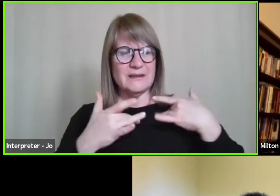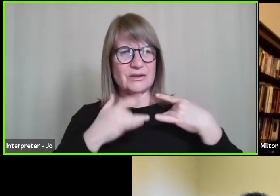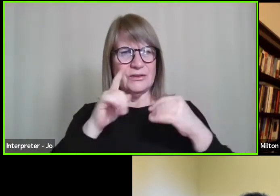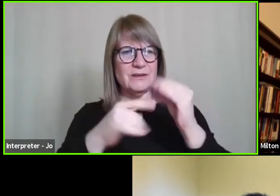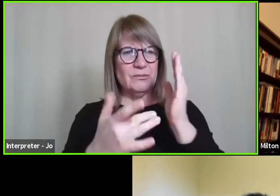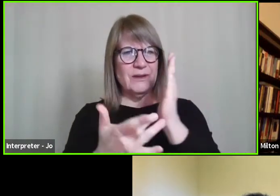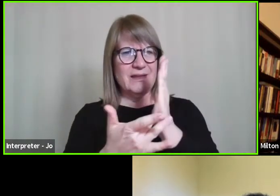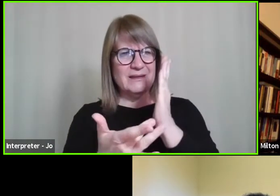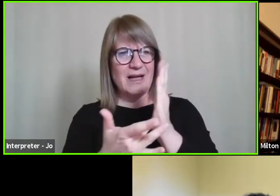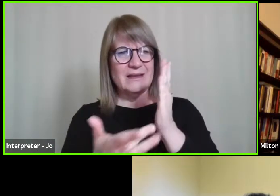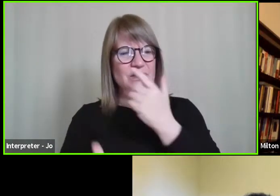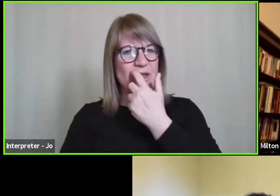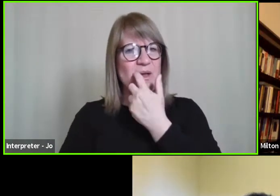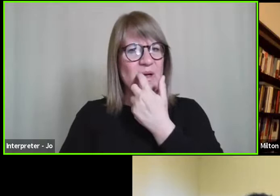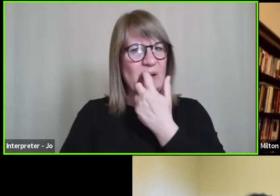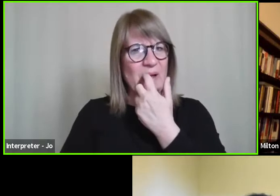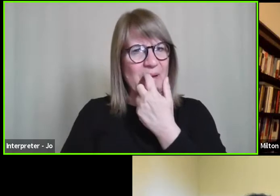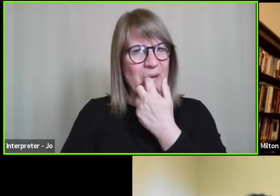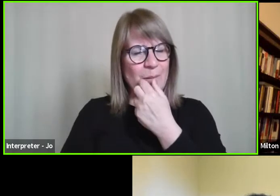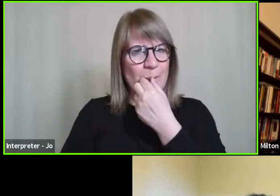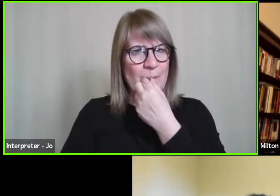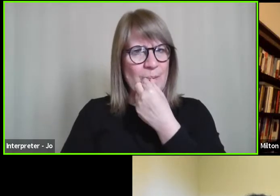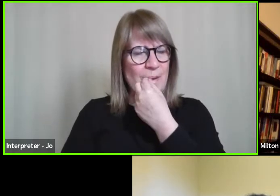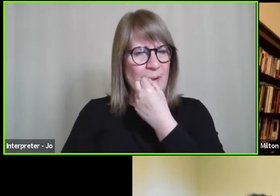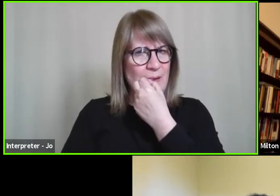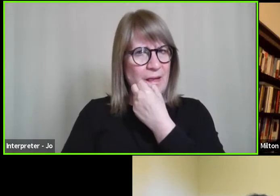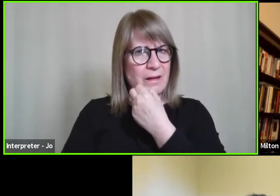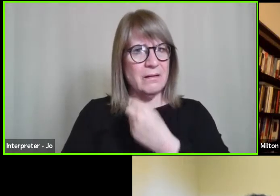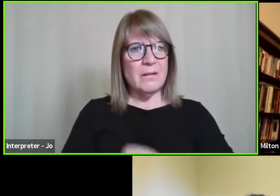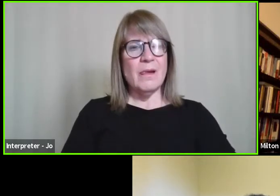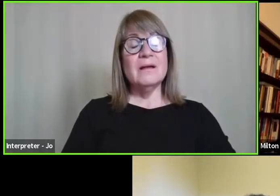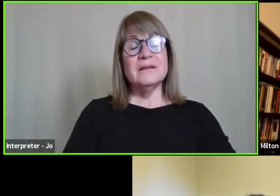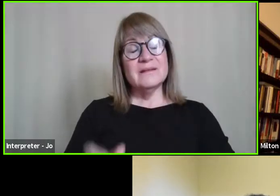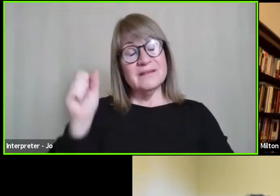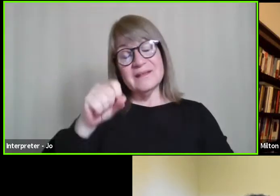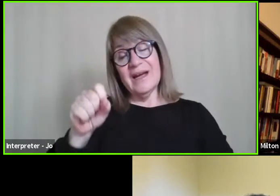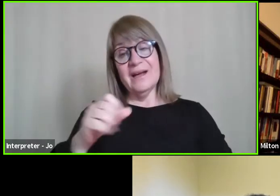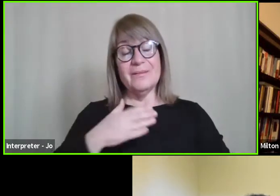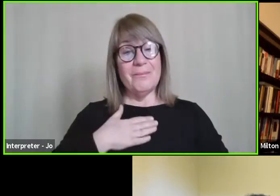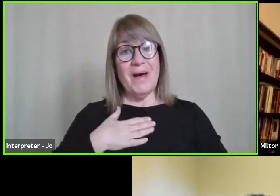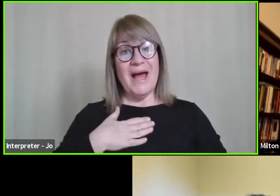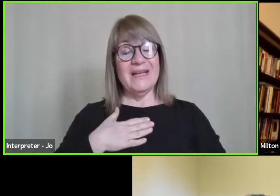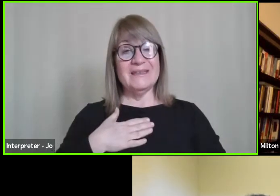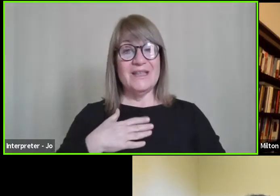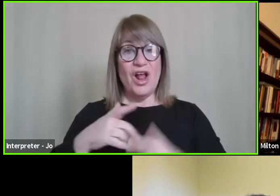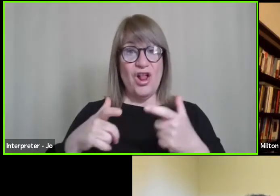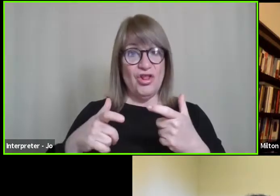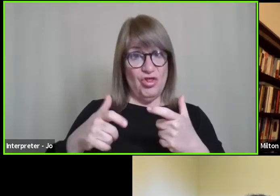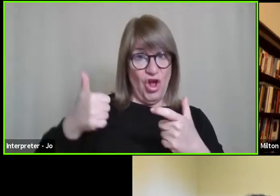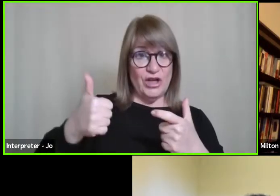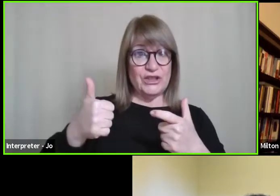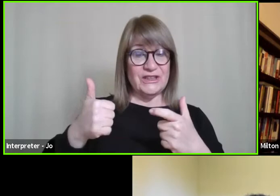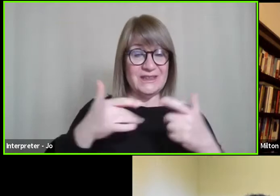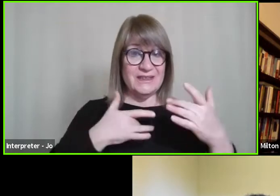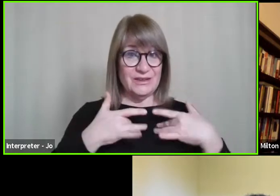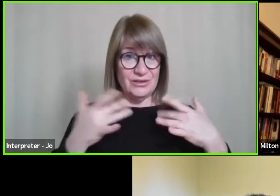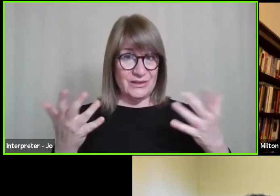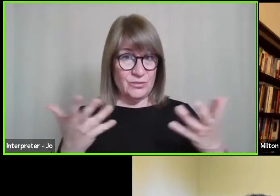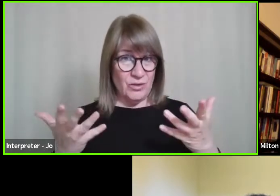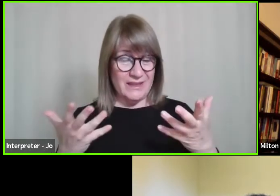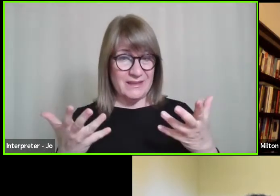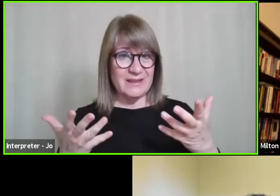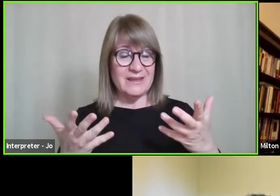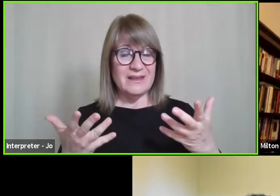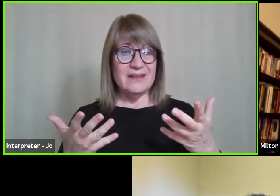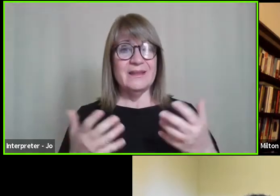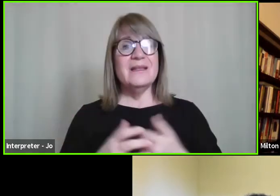in yeah i mean so my largest concern is that it um it reinforces the